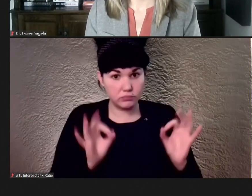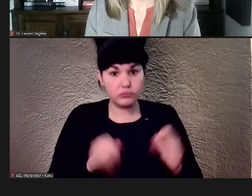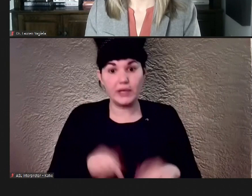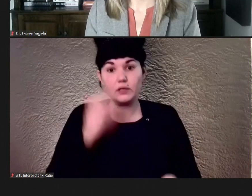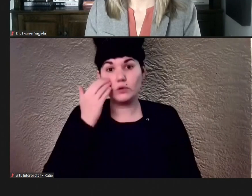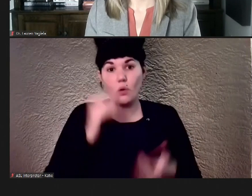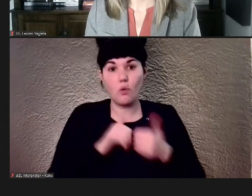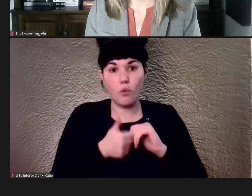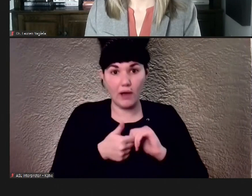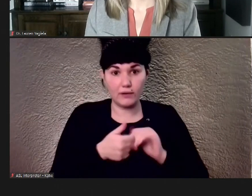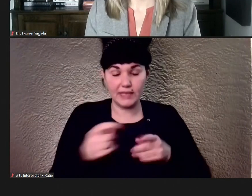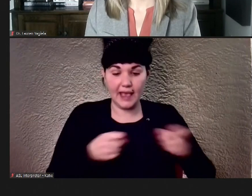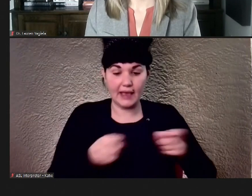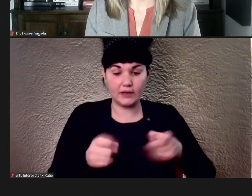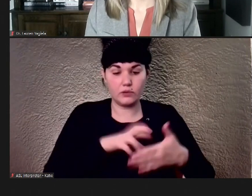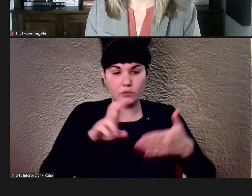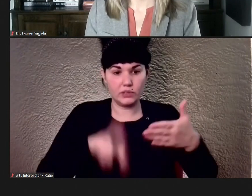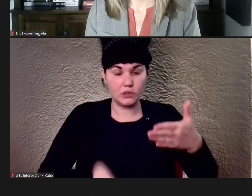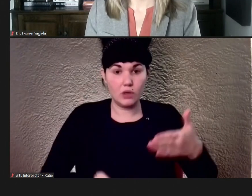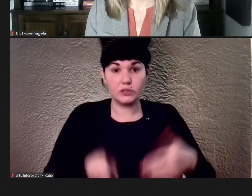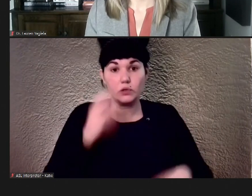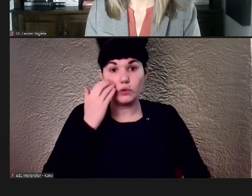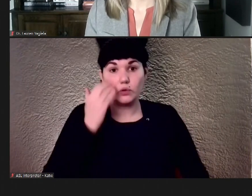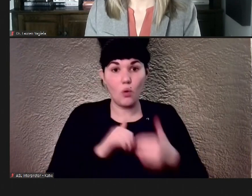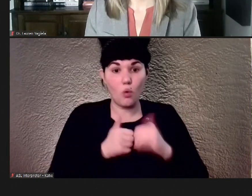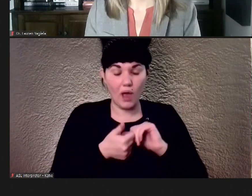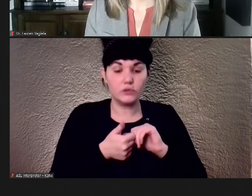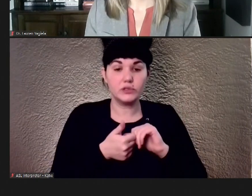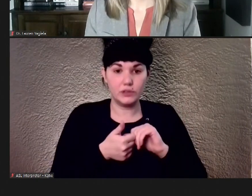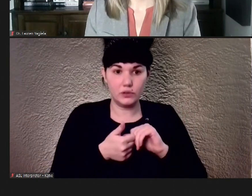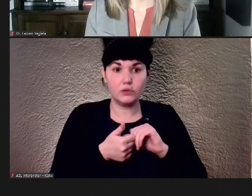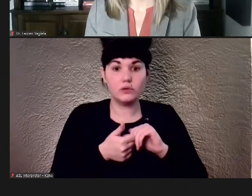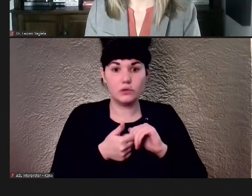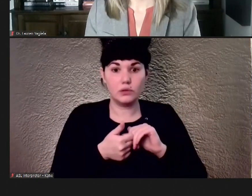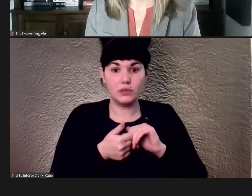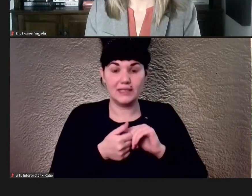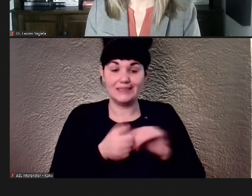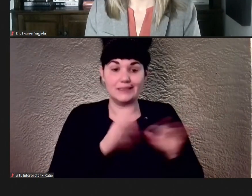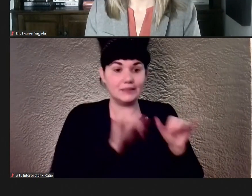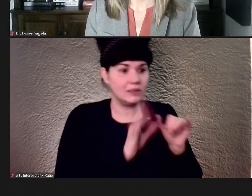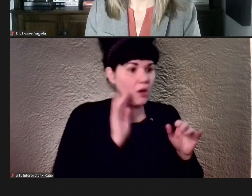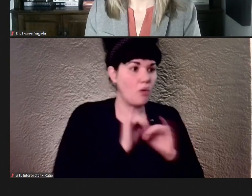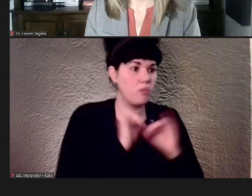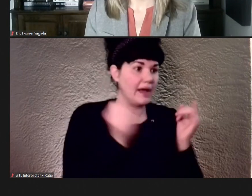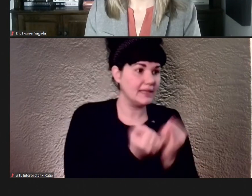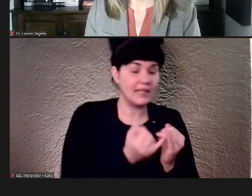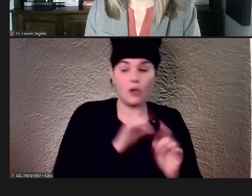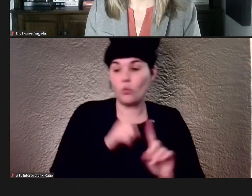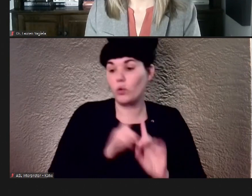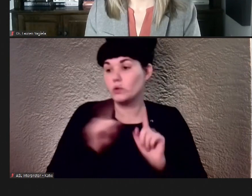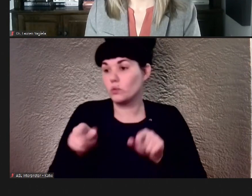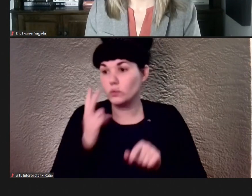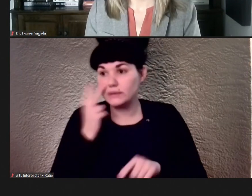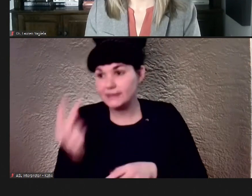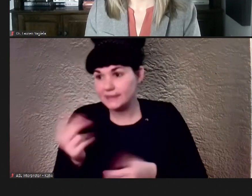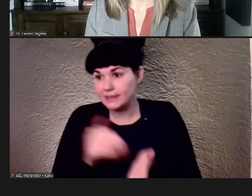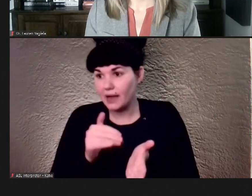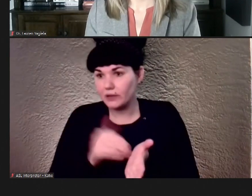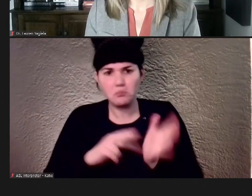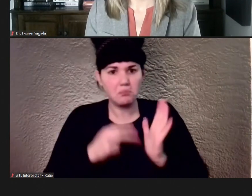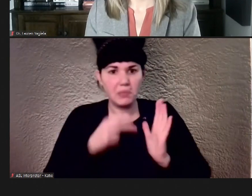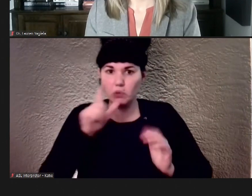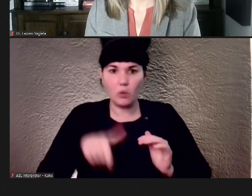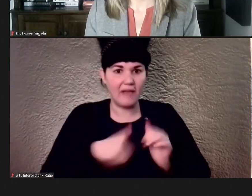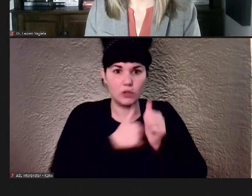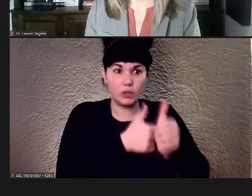to handle the results of those tests, if you know how to isolate, if you know when to seek medical care, we don't necessarily need to keep track of every